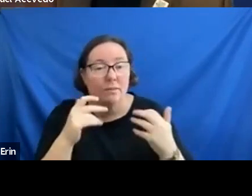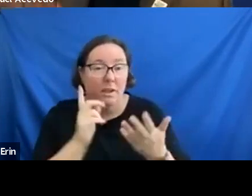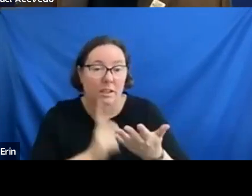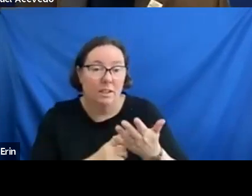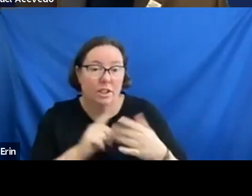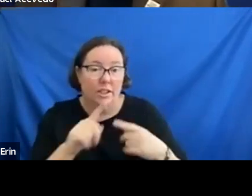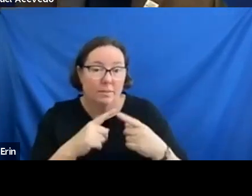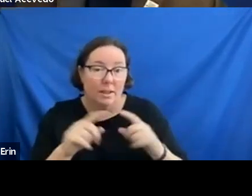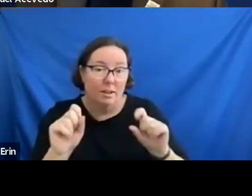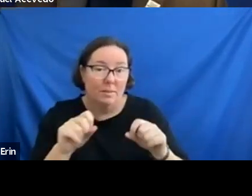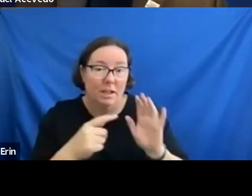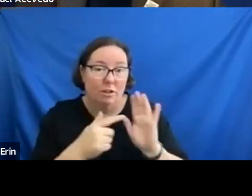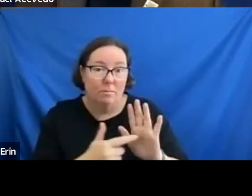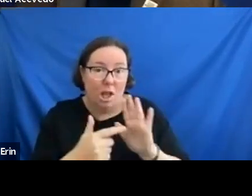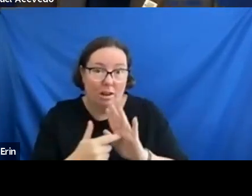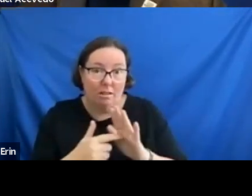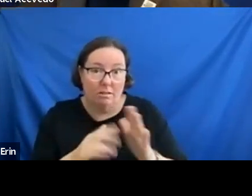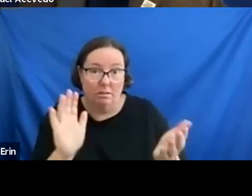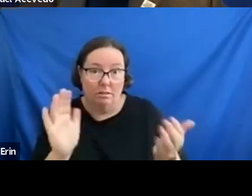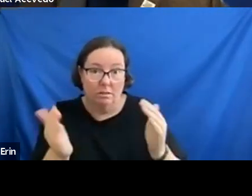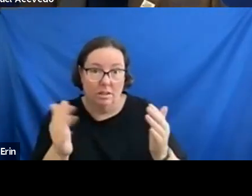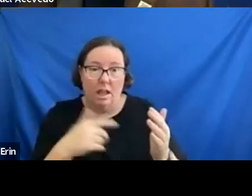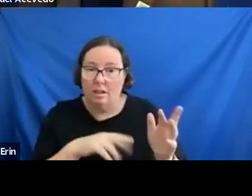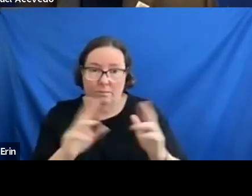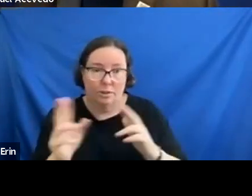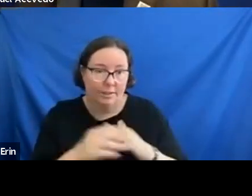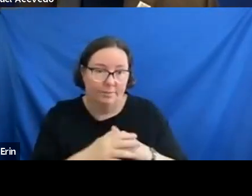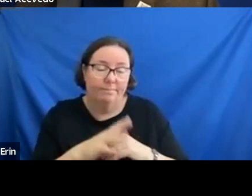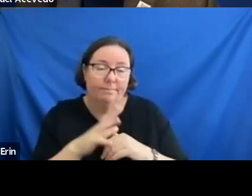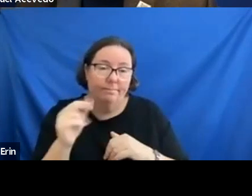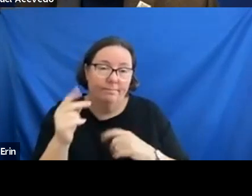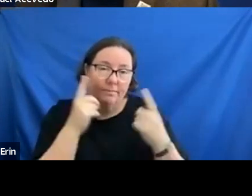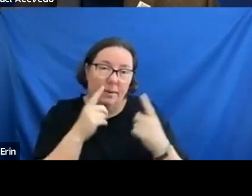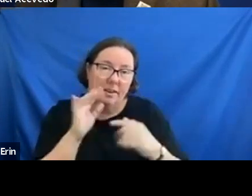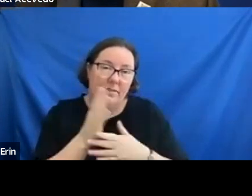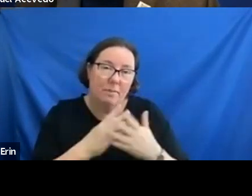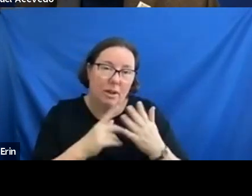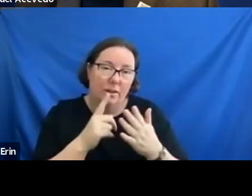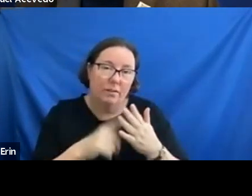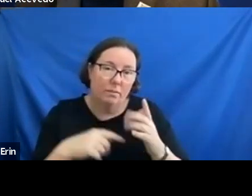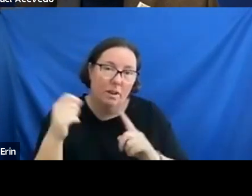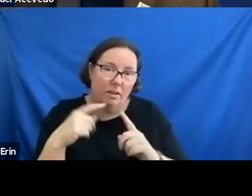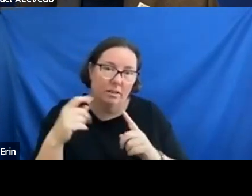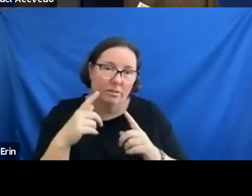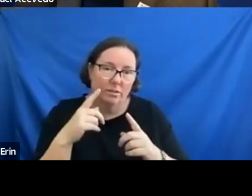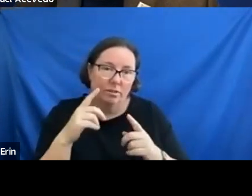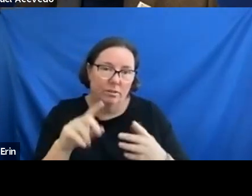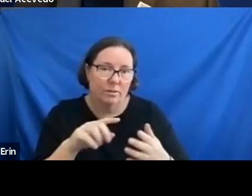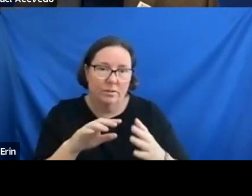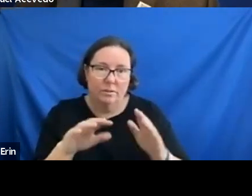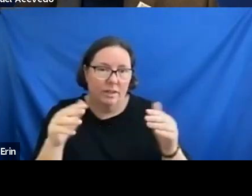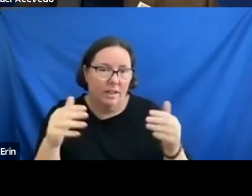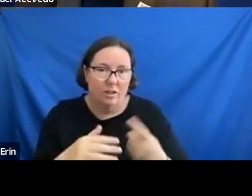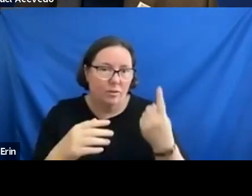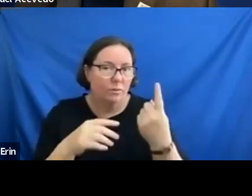about potential models, I'm game. And I wonder if part of what gets us going is to just simply